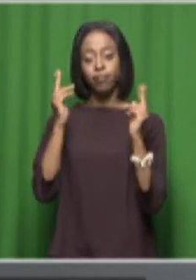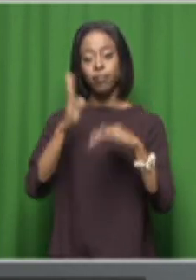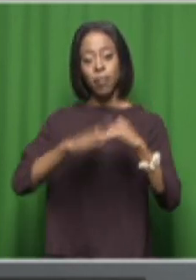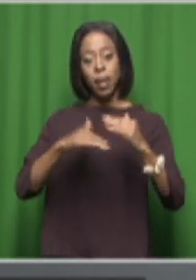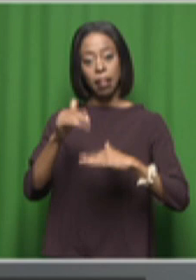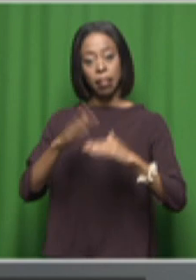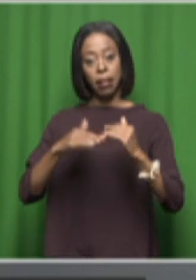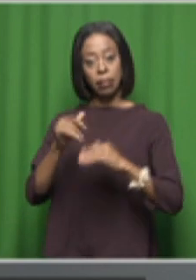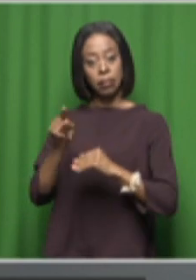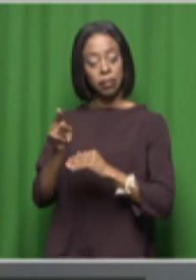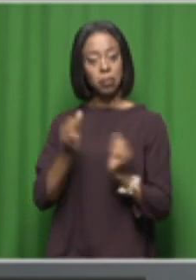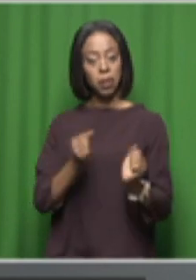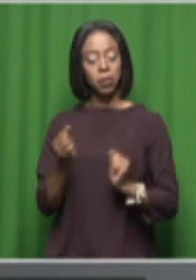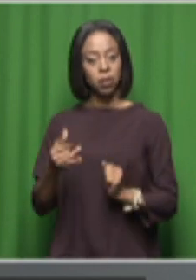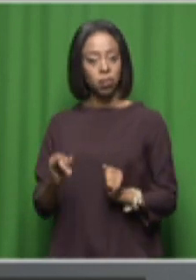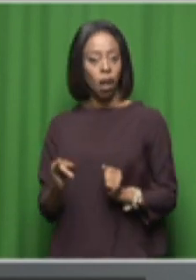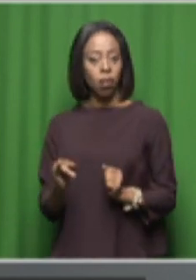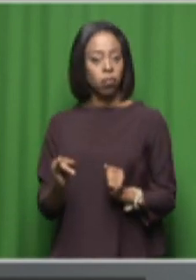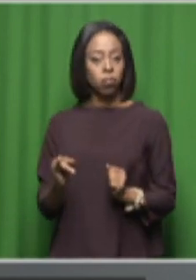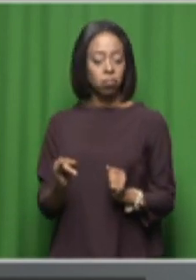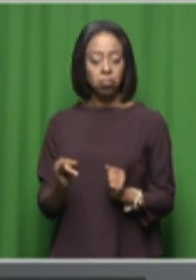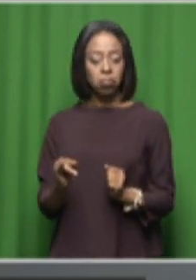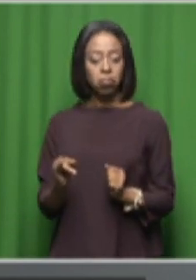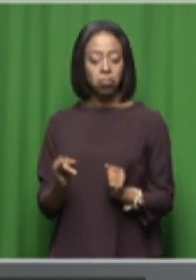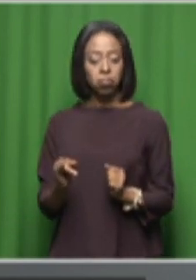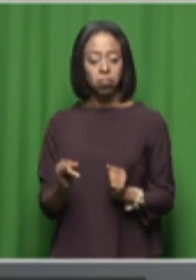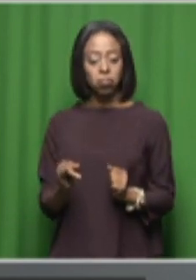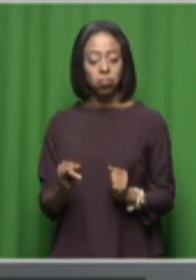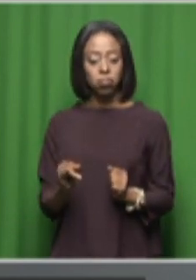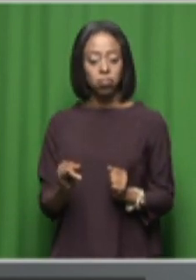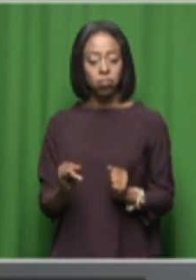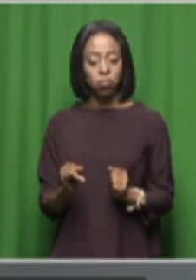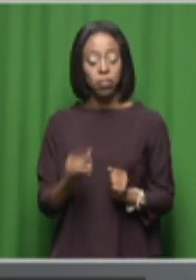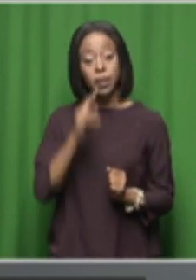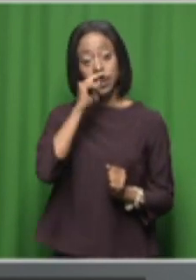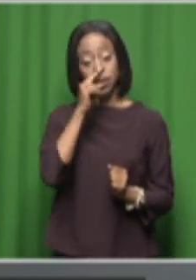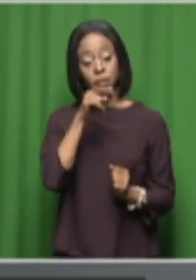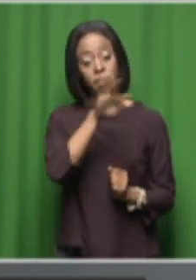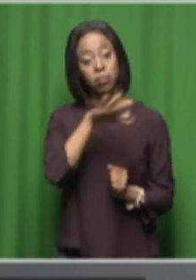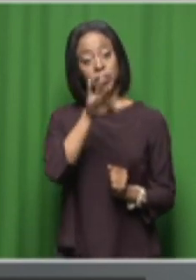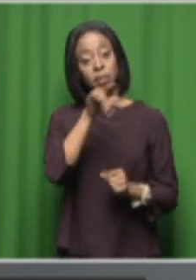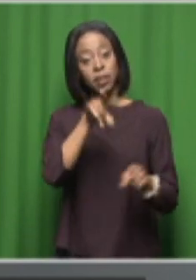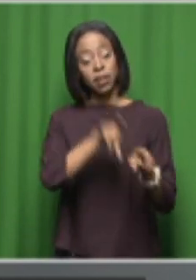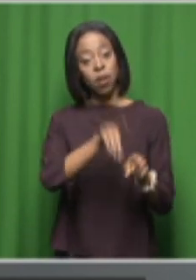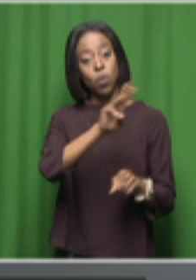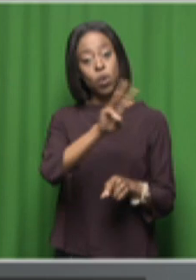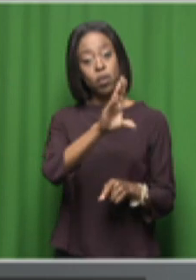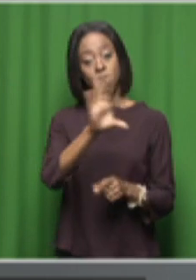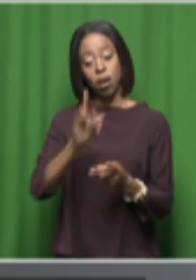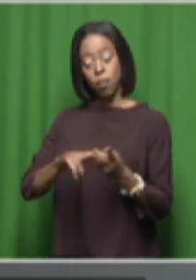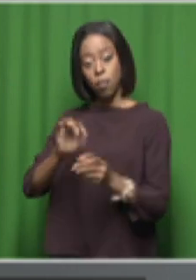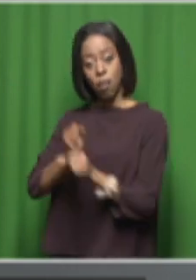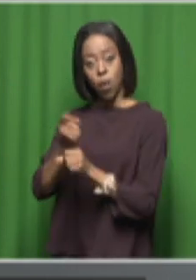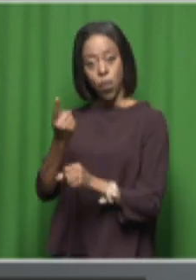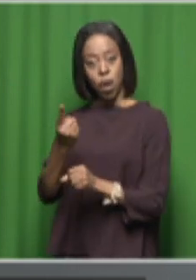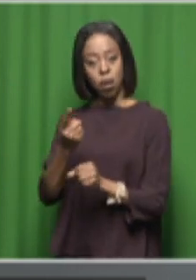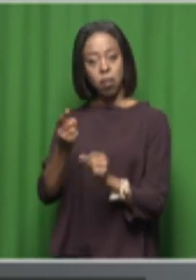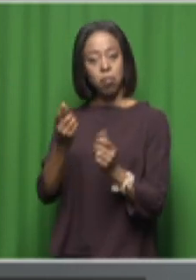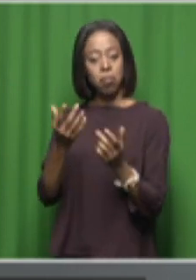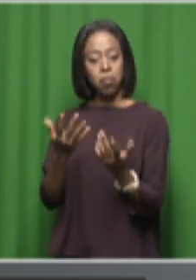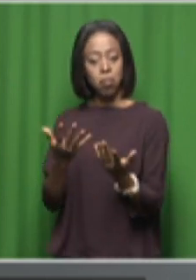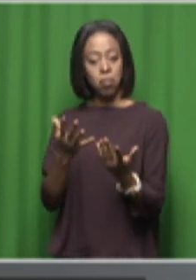are still quite daunting. So in urban provinces such as the Western Cape and Gauteng, the issue